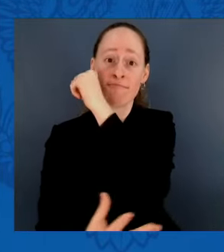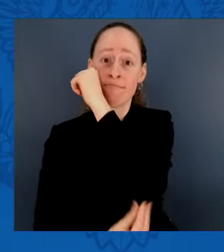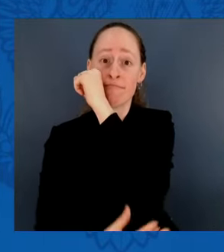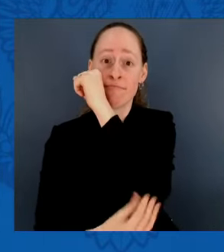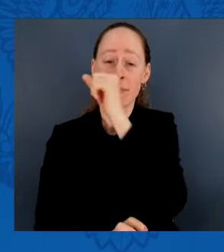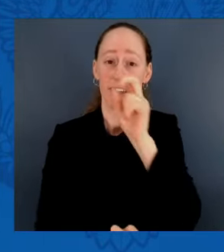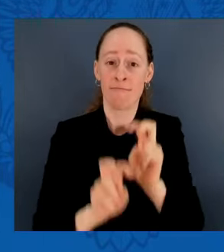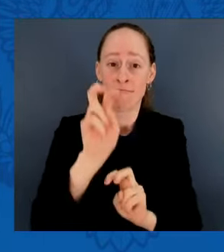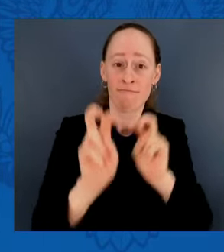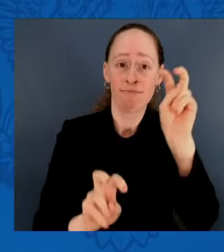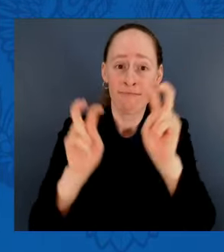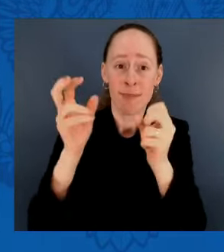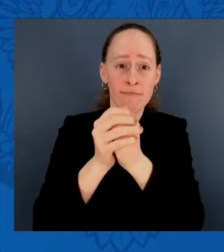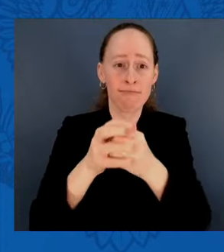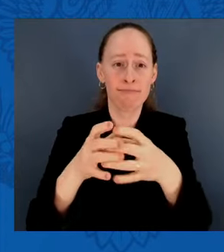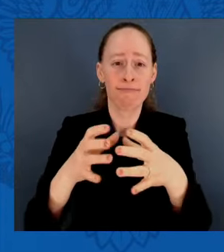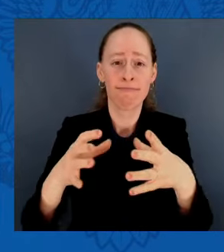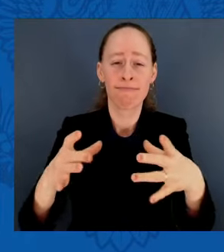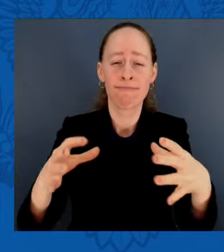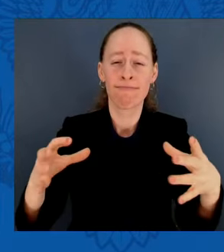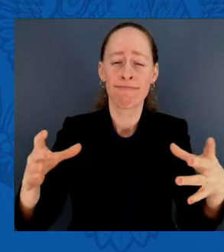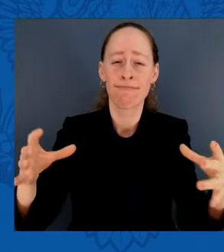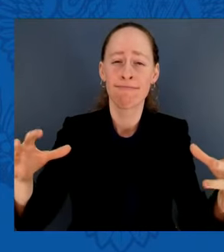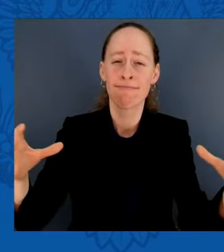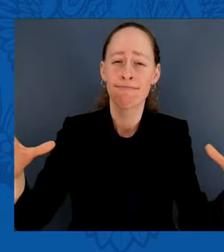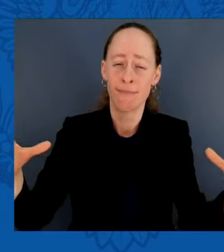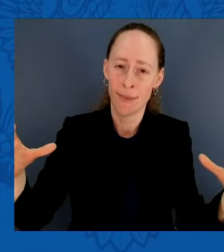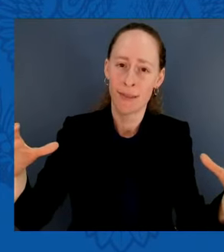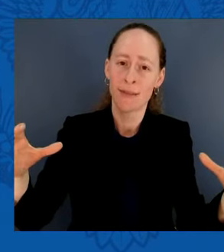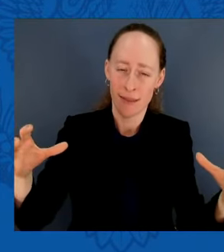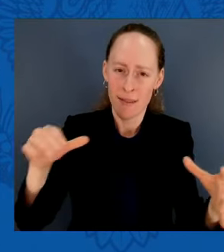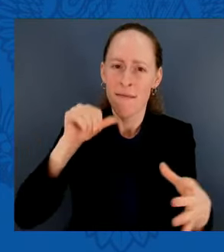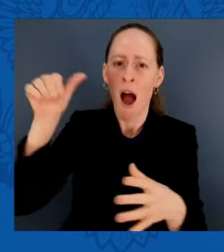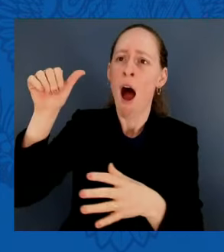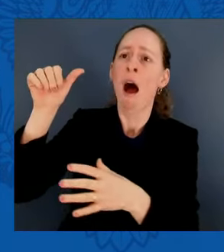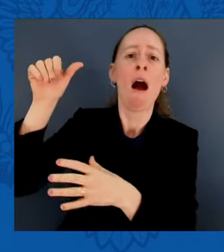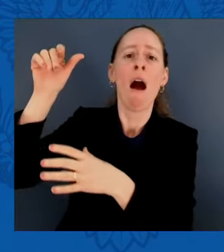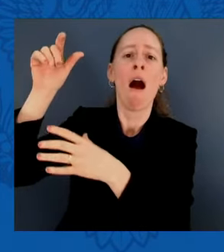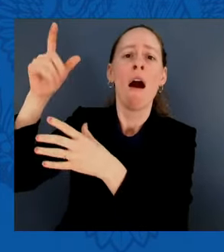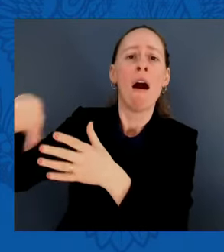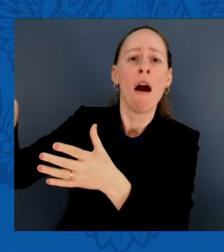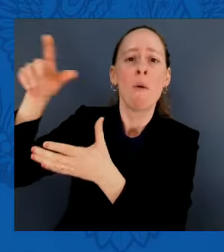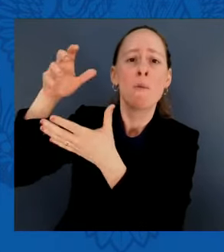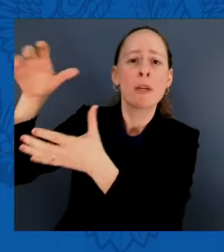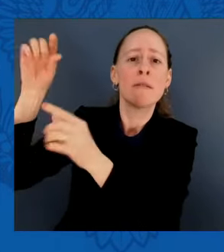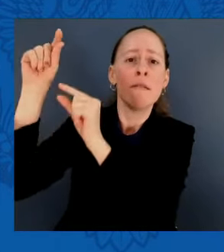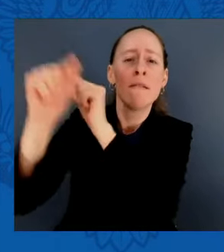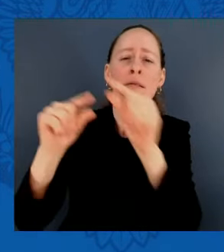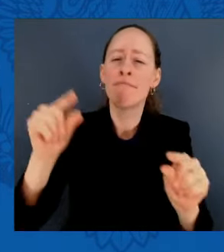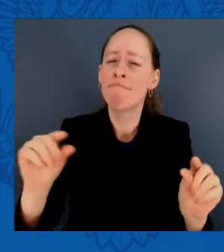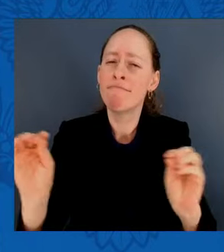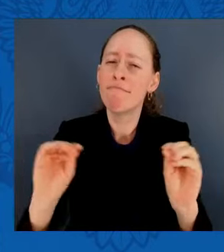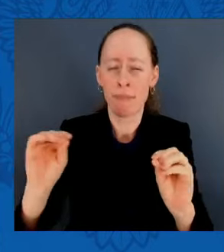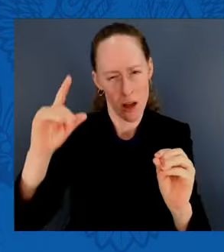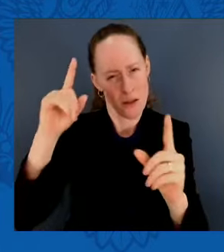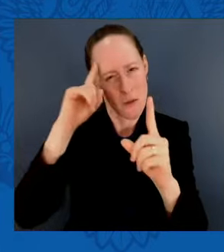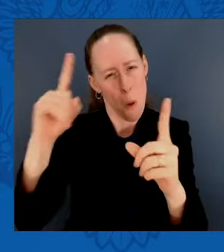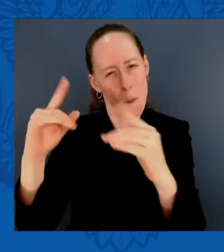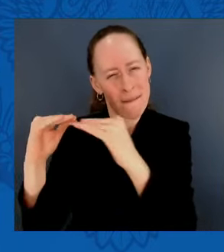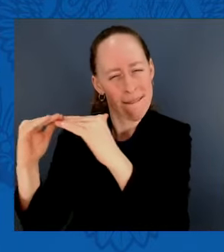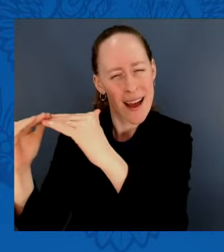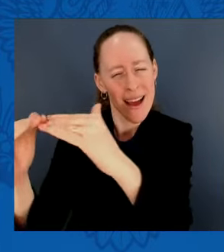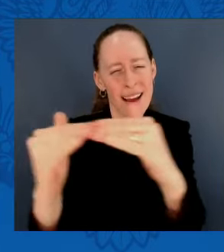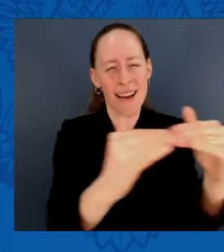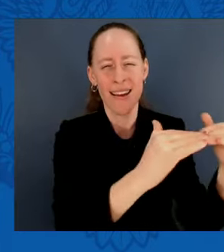all Americans, to make every sure everyone has a fair shot, and we leave no one behind. The pandemic no